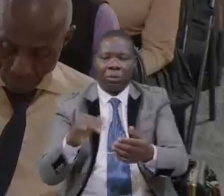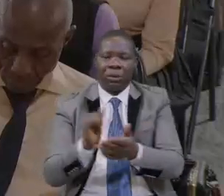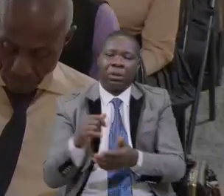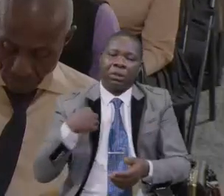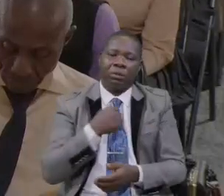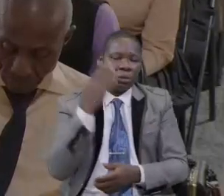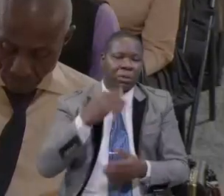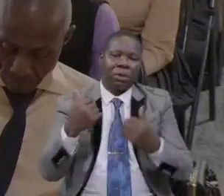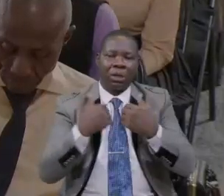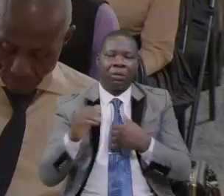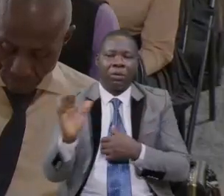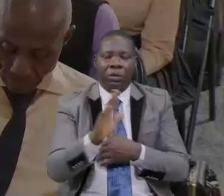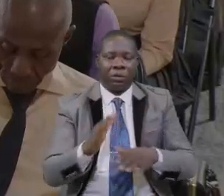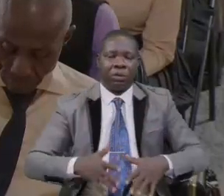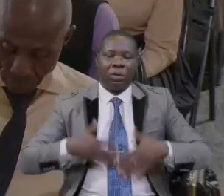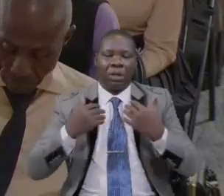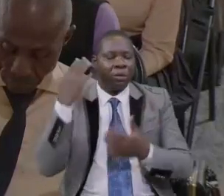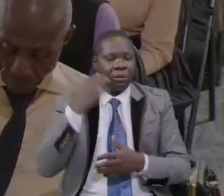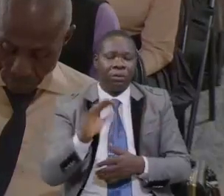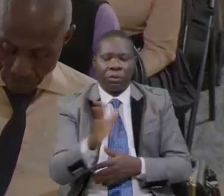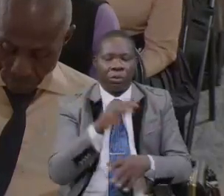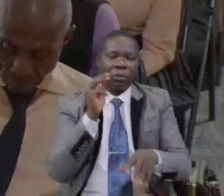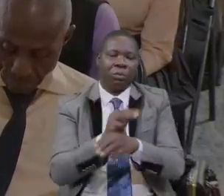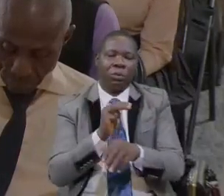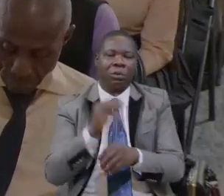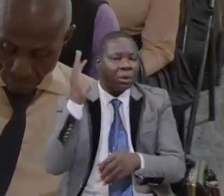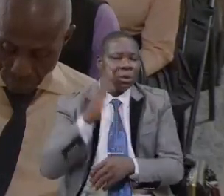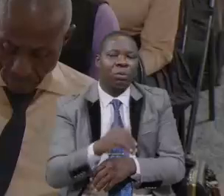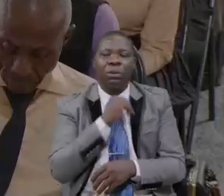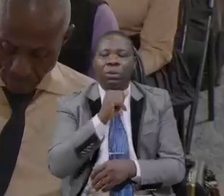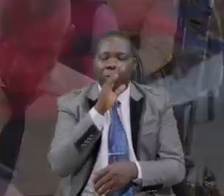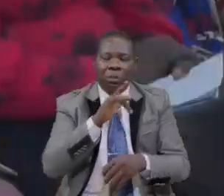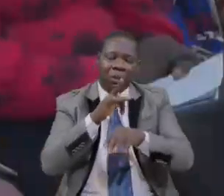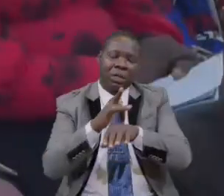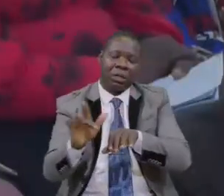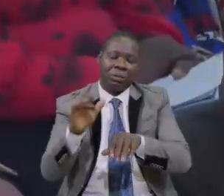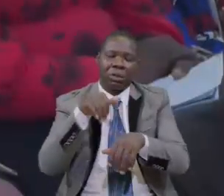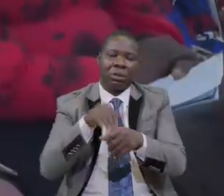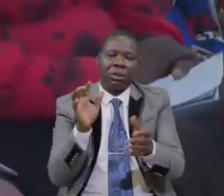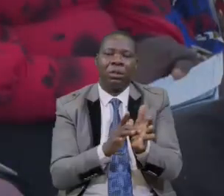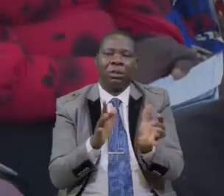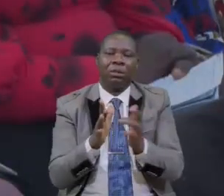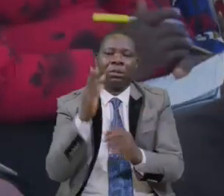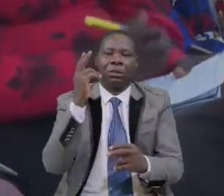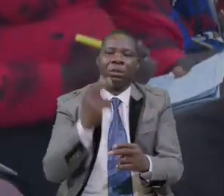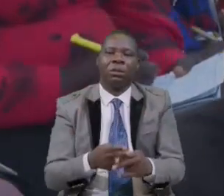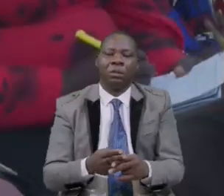life, your ministry will not be empty in Jesus' name. Amen.